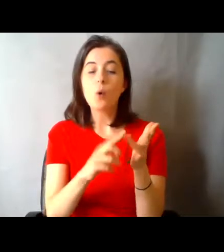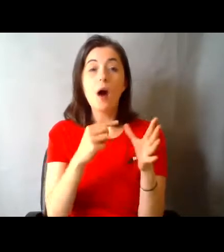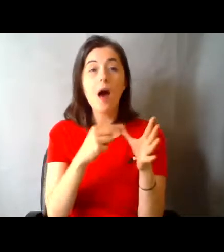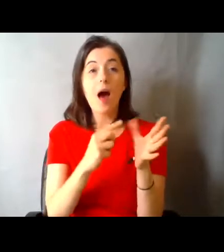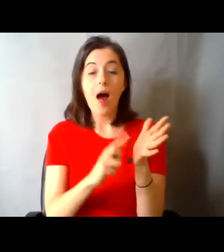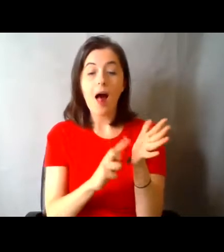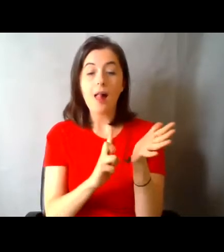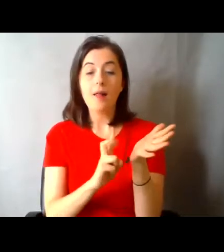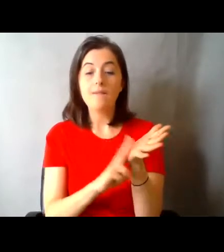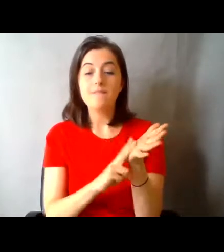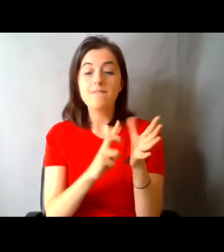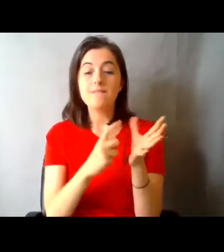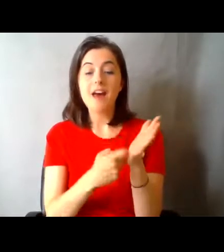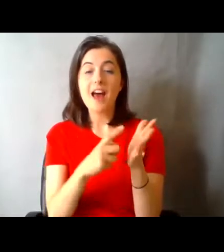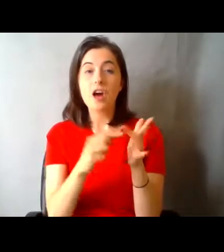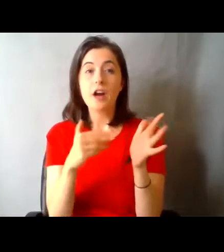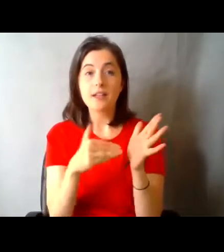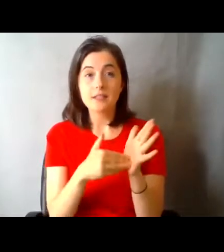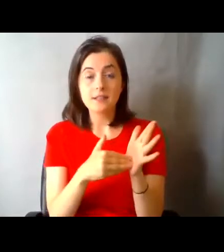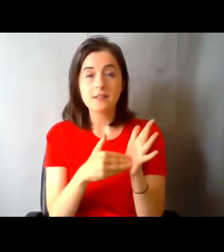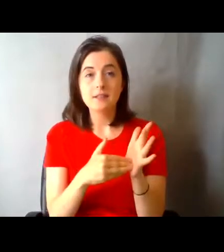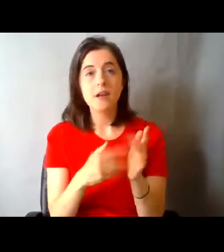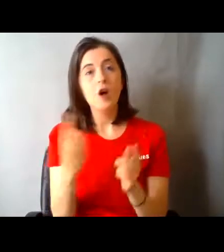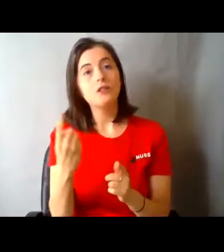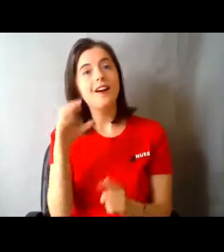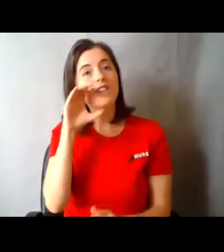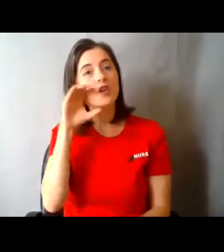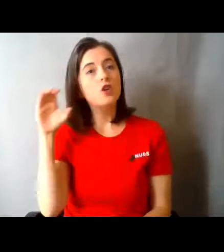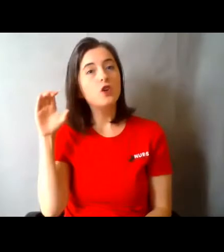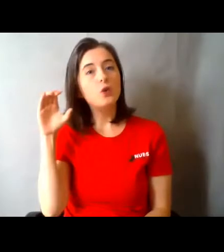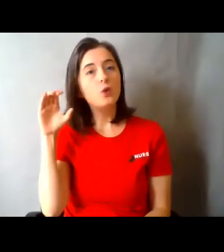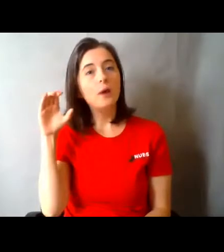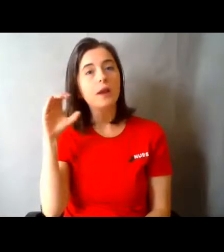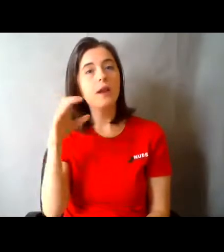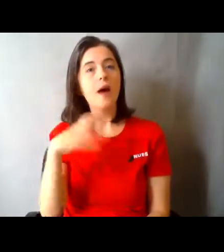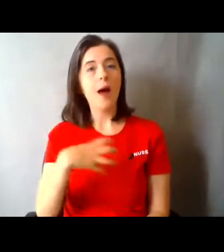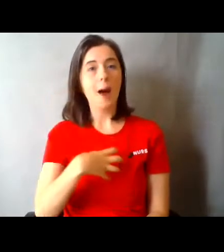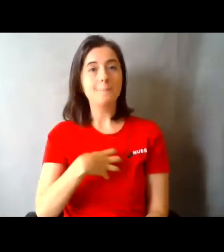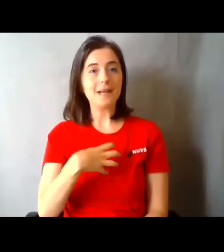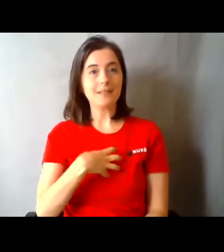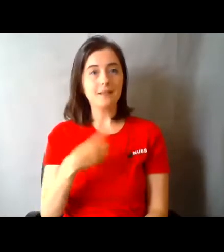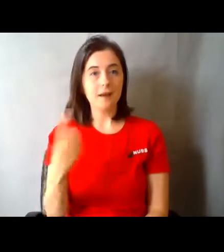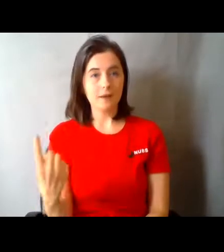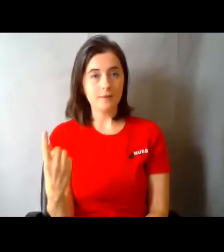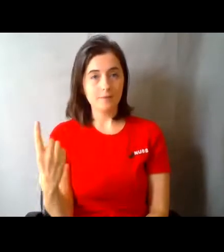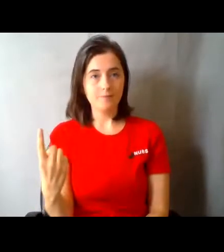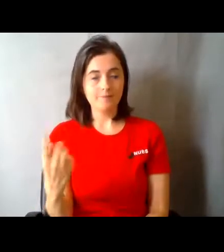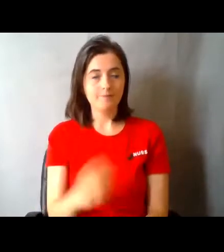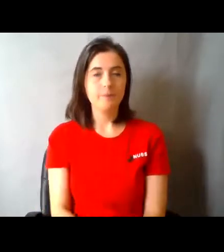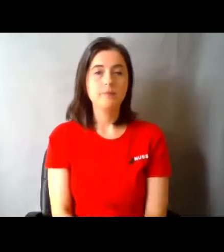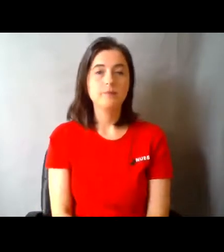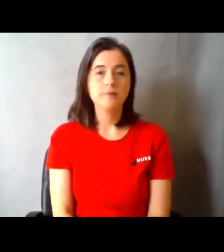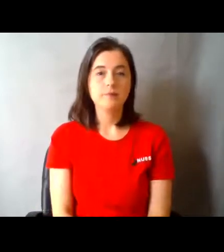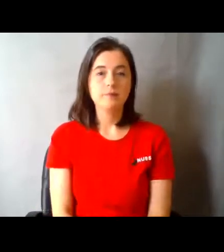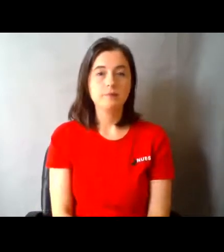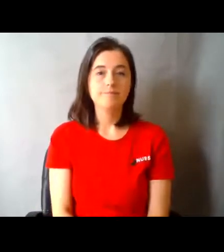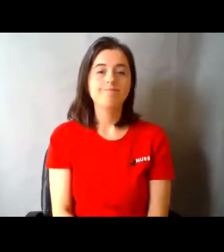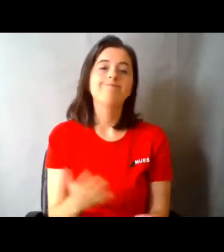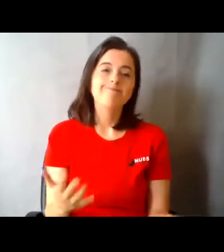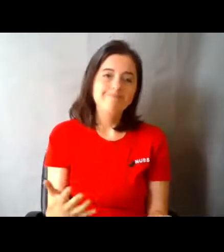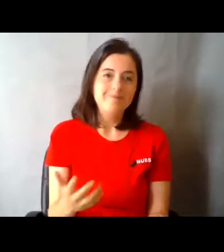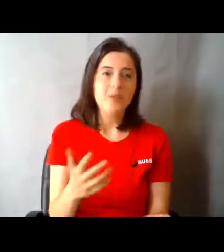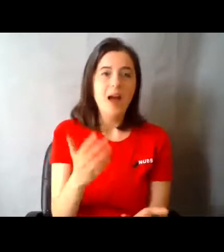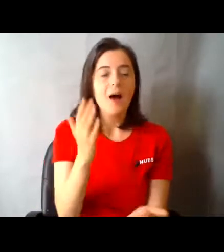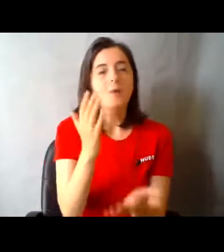sure that you are aware of the difficulties imposed by the continuing US blockade